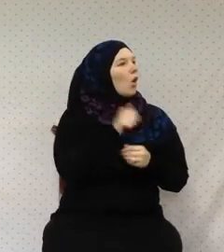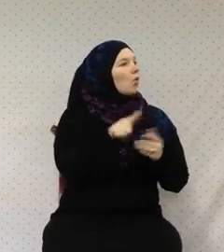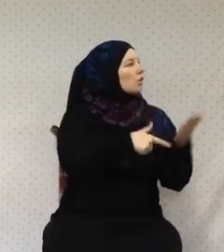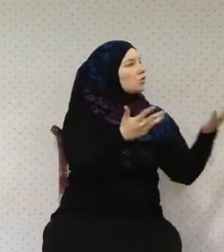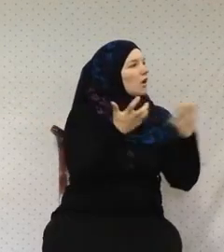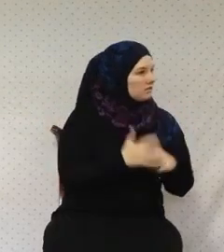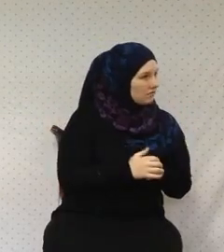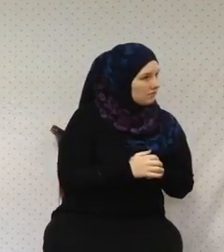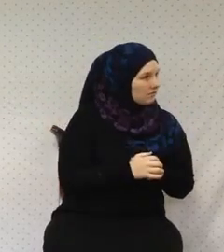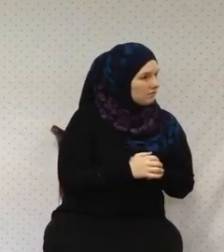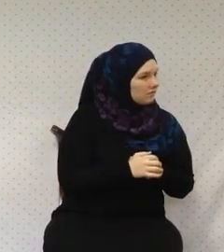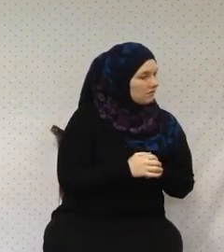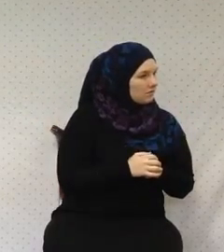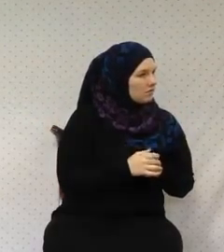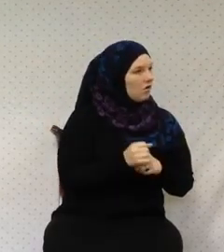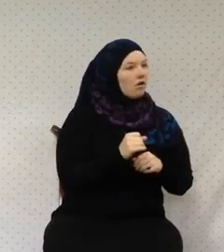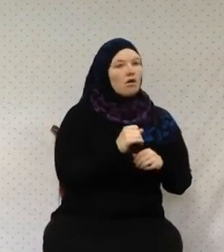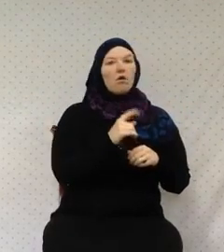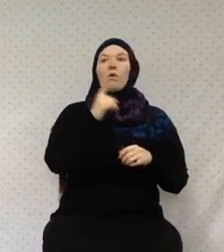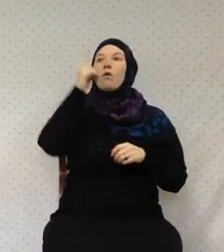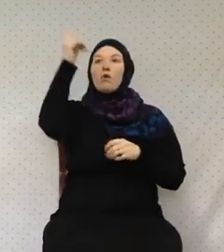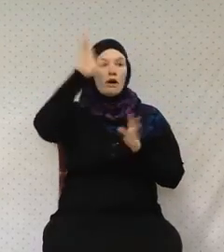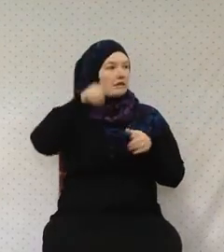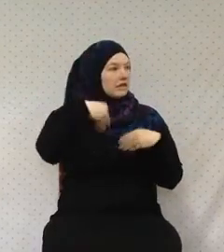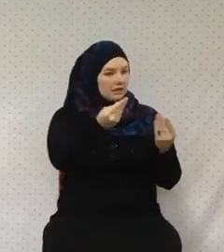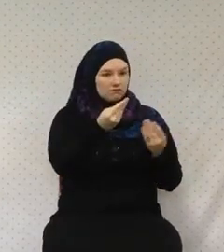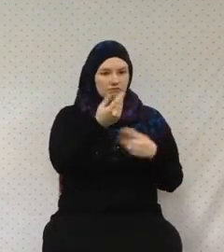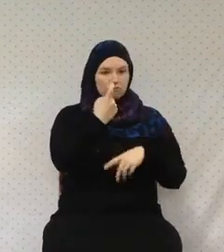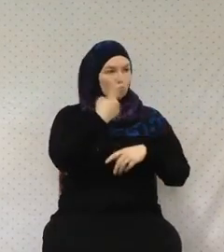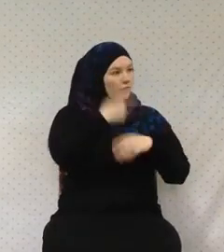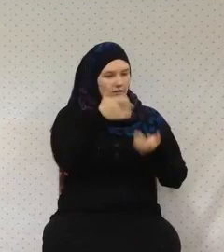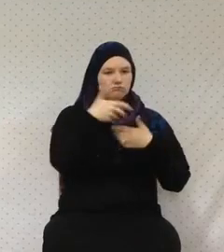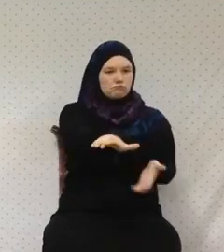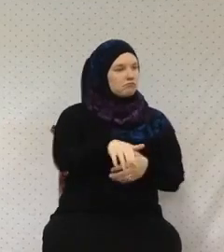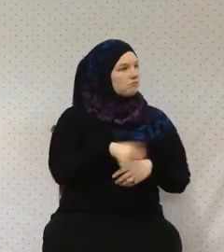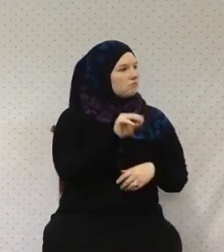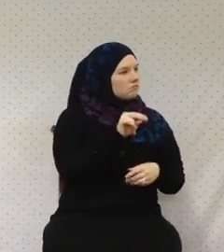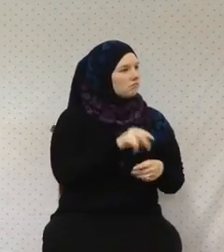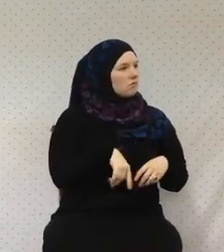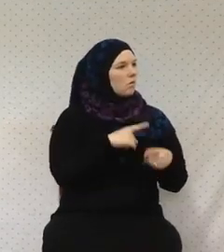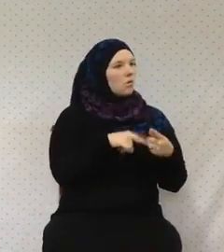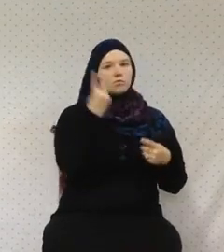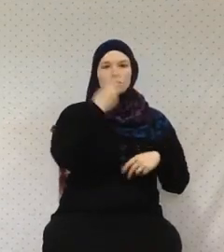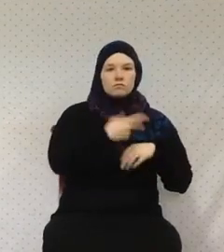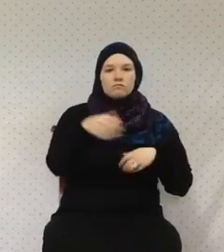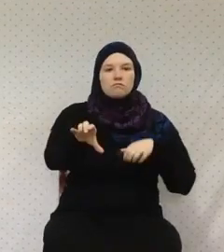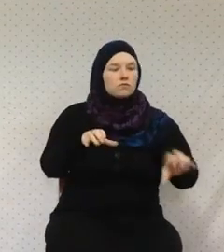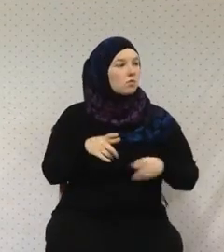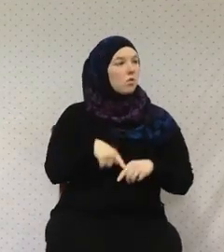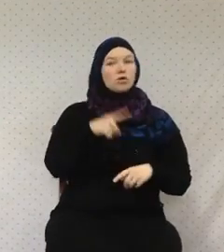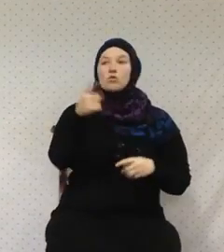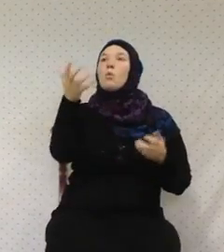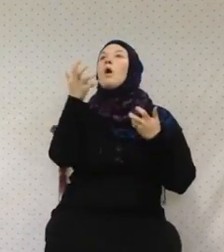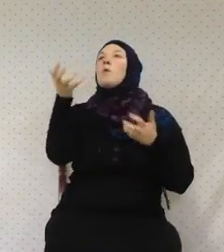what you want, all at once, or all at the same time, or all when